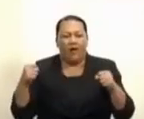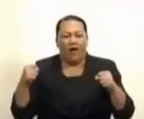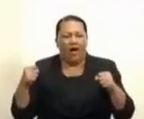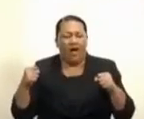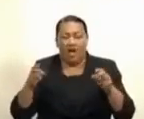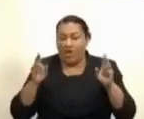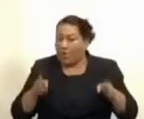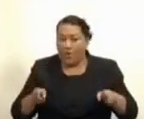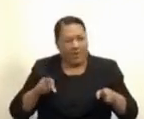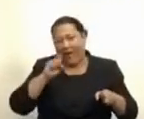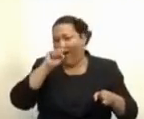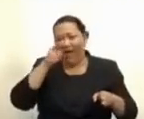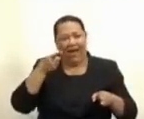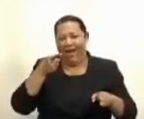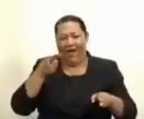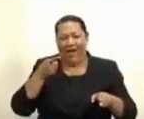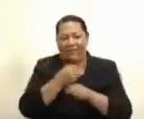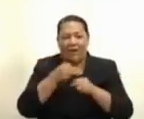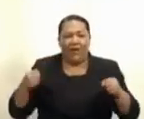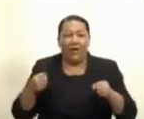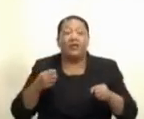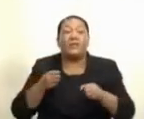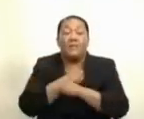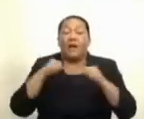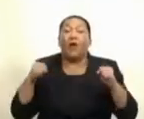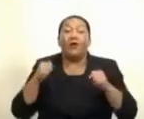power to forgive is not human.